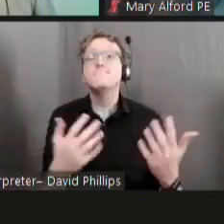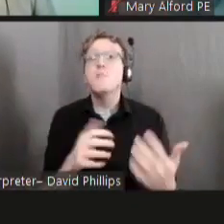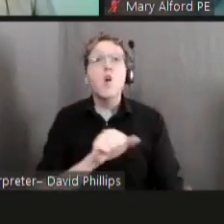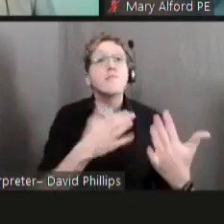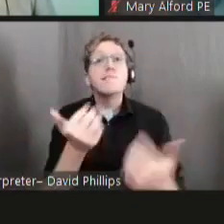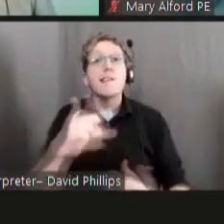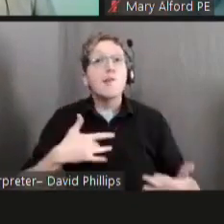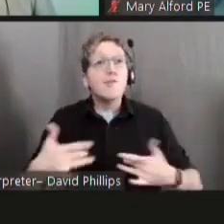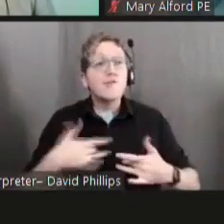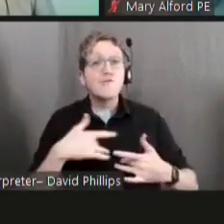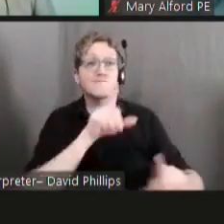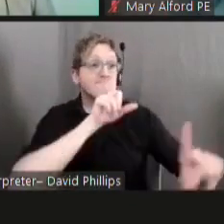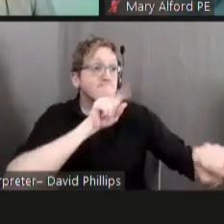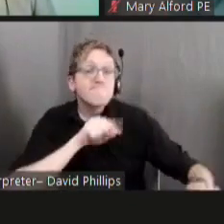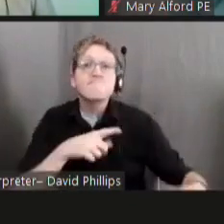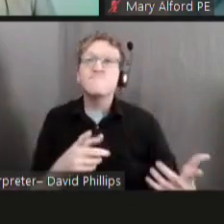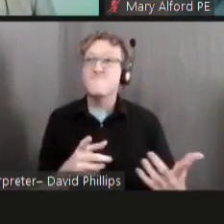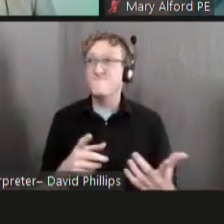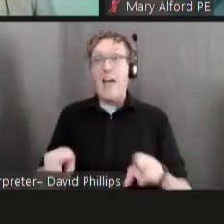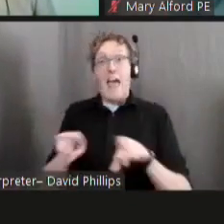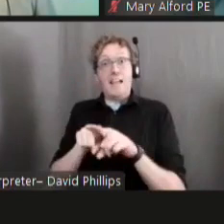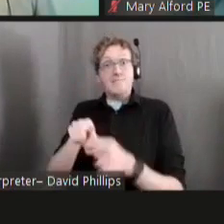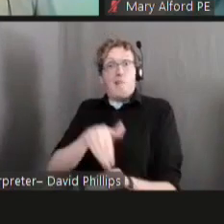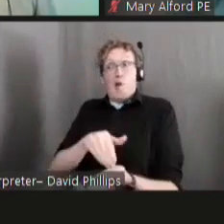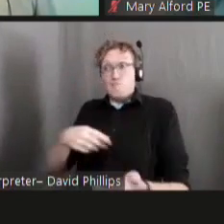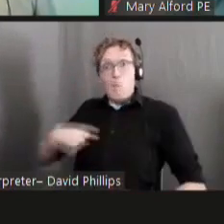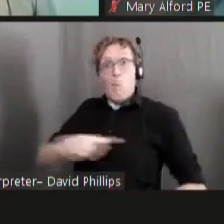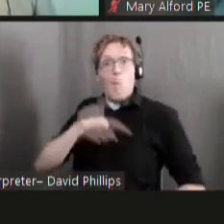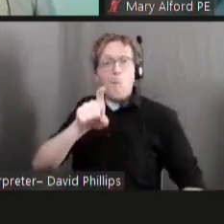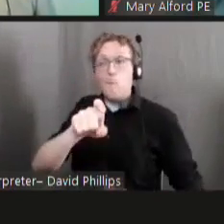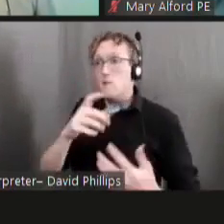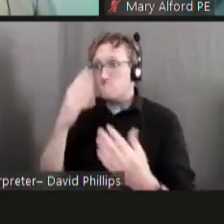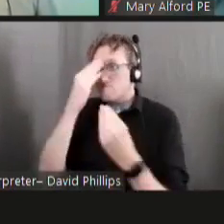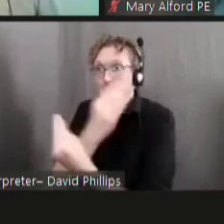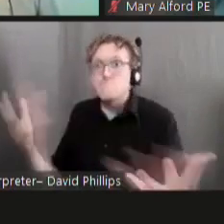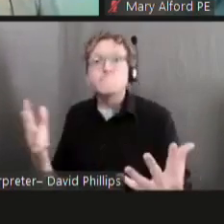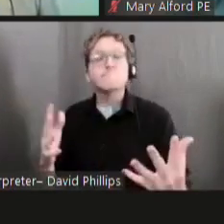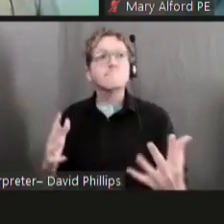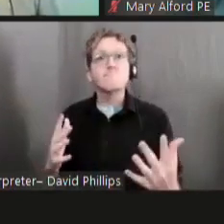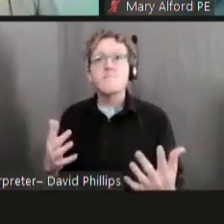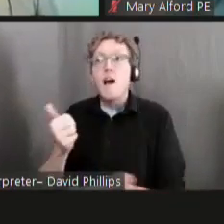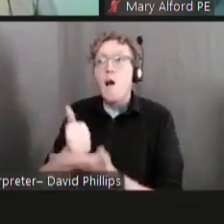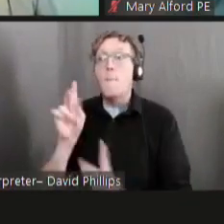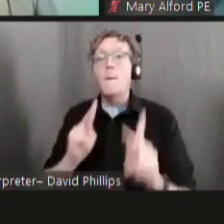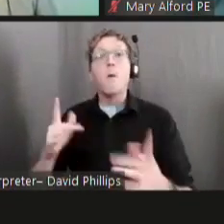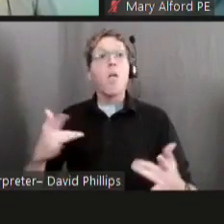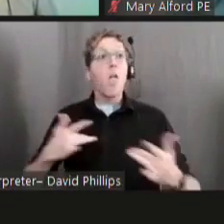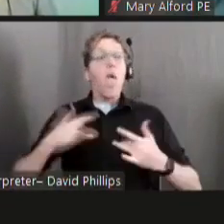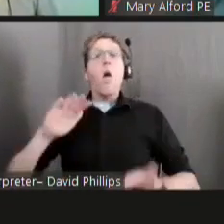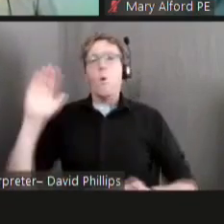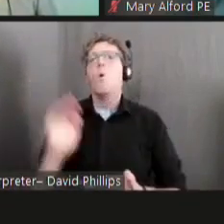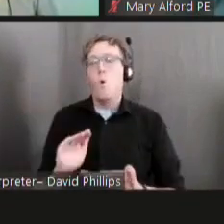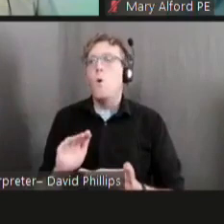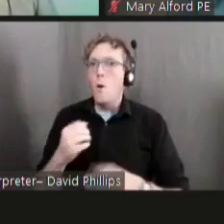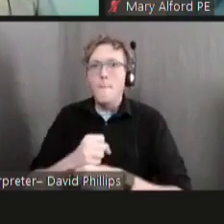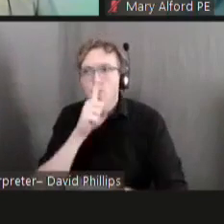medical community really need to address those concerns so that we can ensure that we get enough people vaccinated. Again, when things are as bad